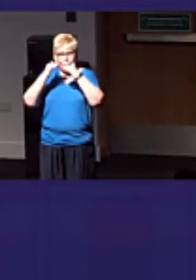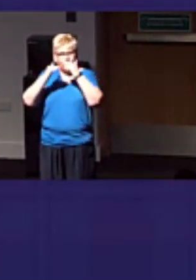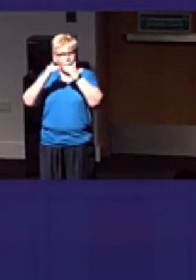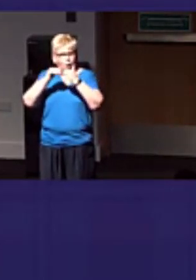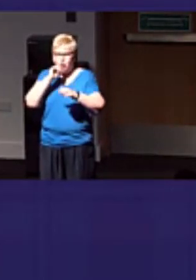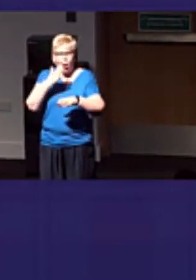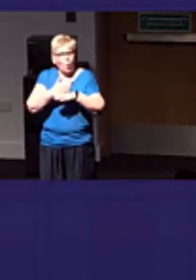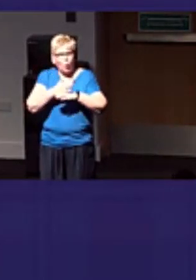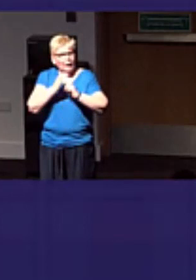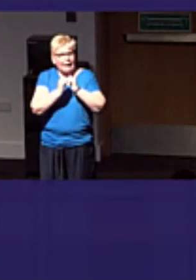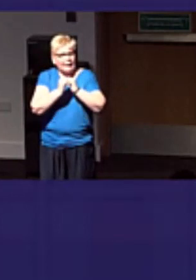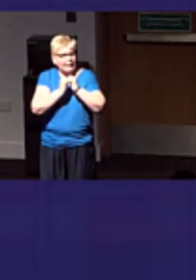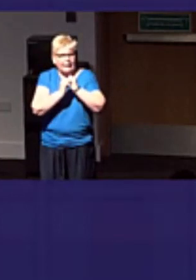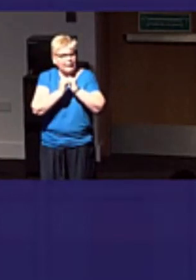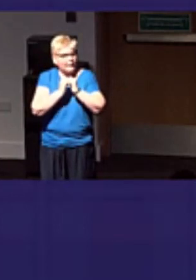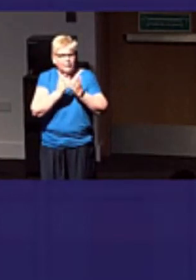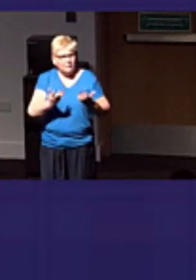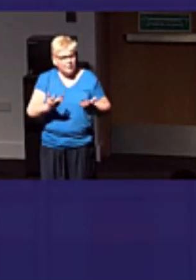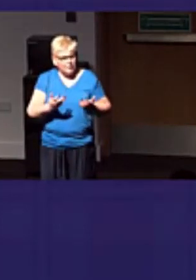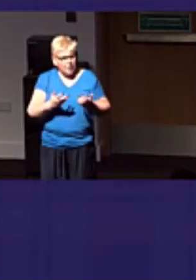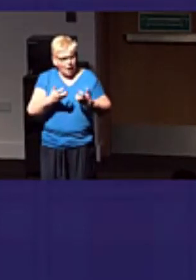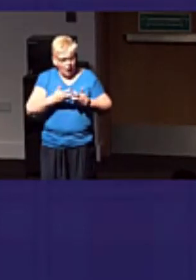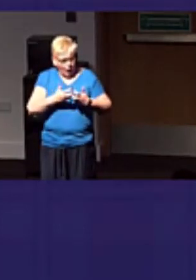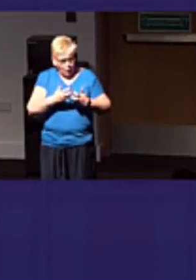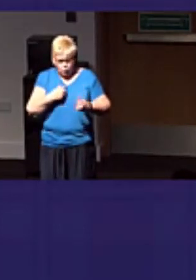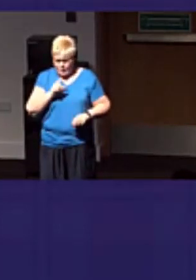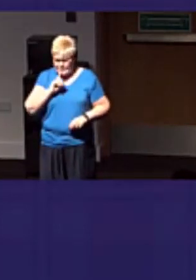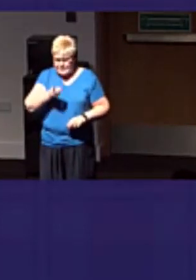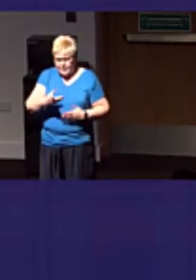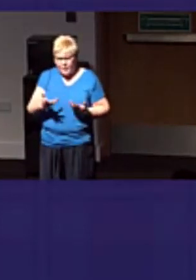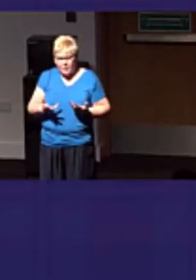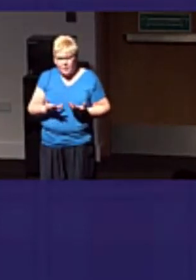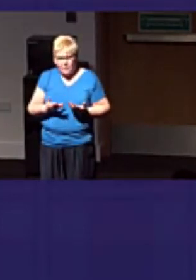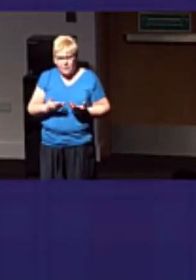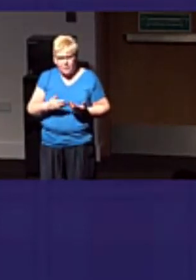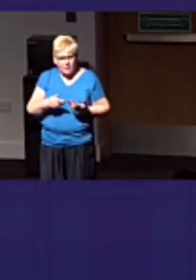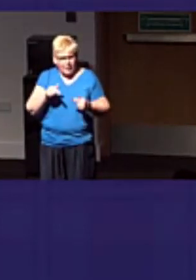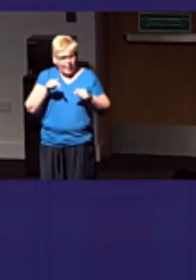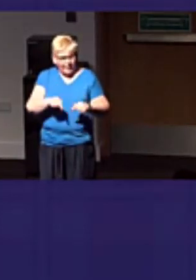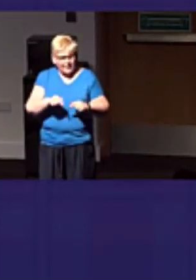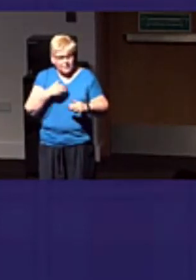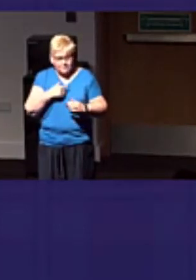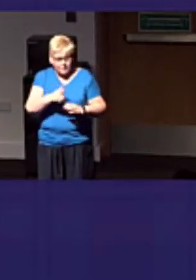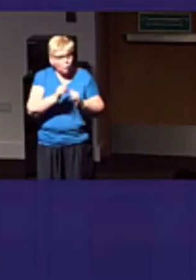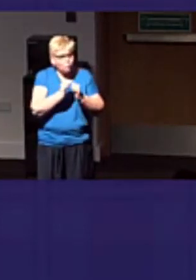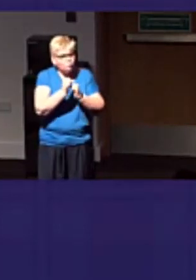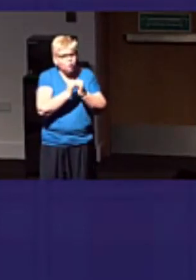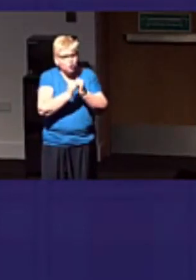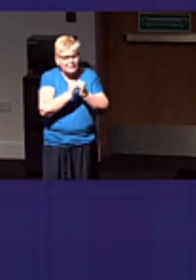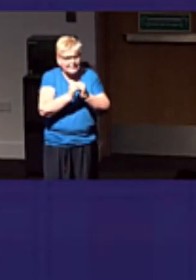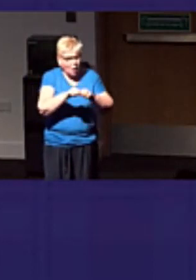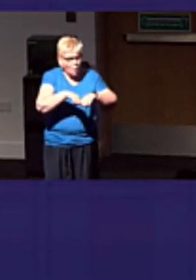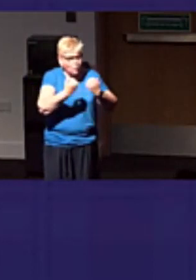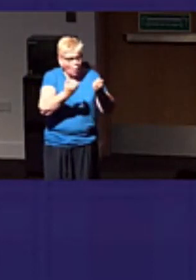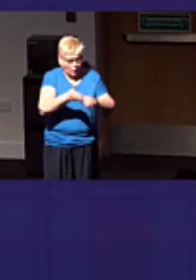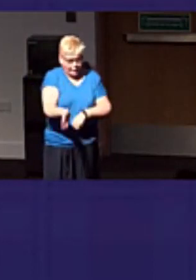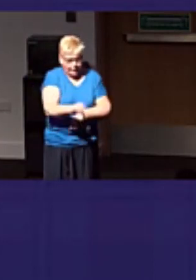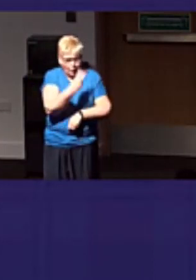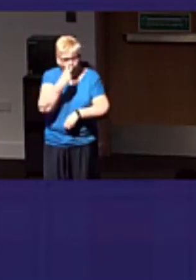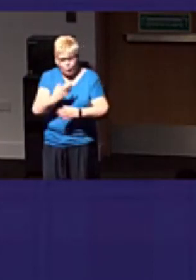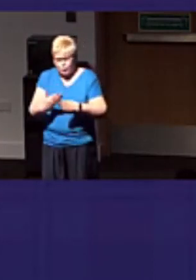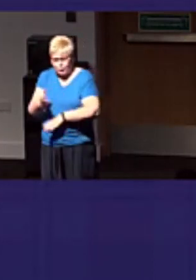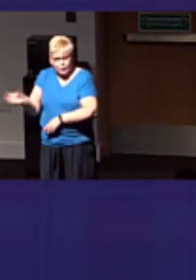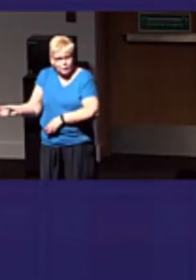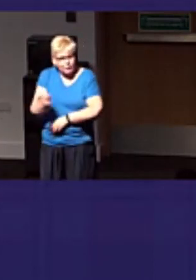as expected? How do we say that? This is an industry where we replace machines that are broken. That is our job,